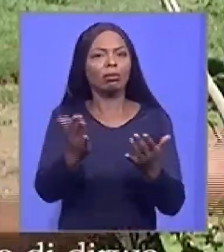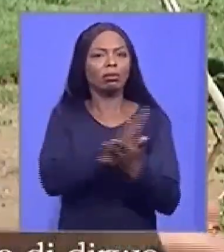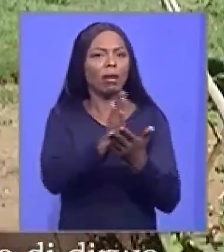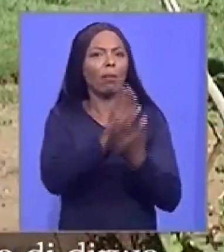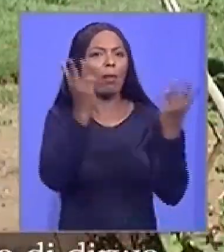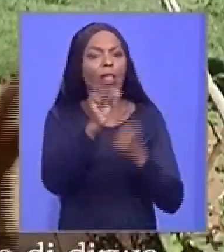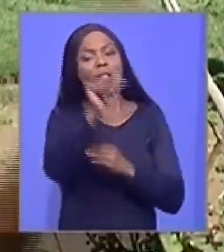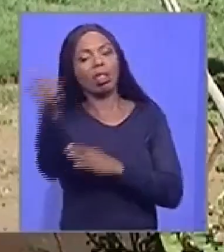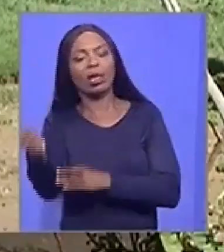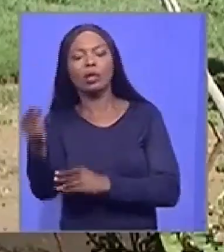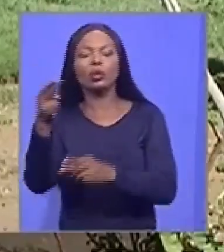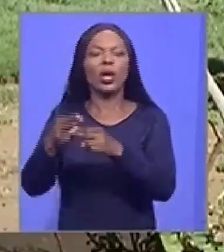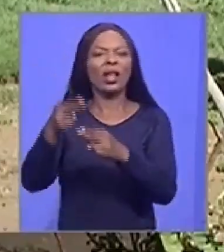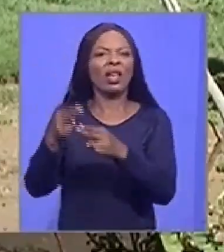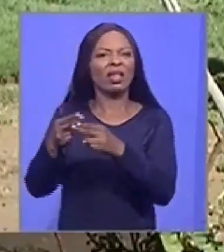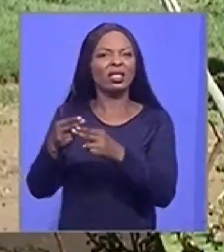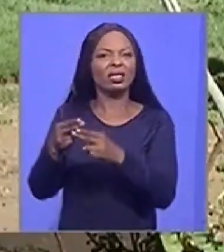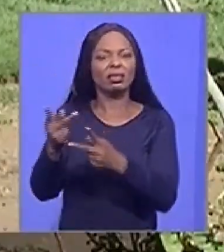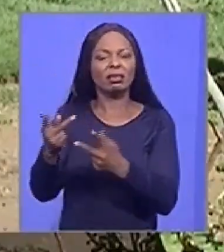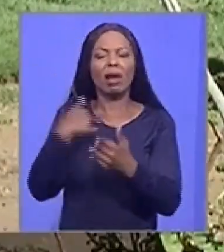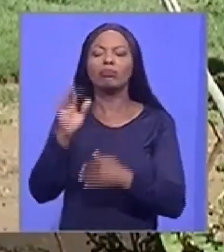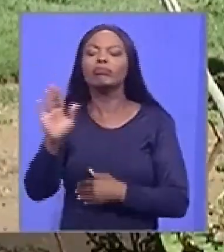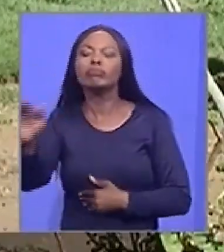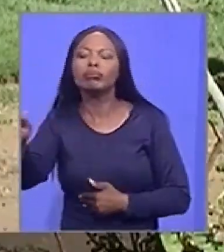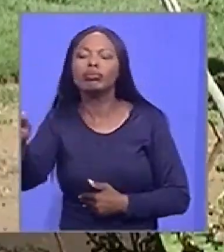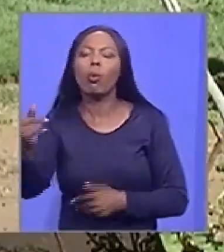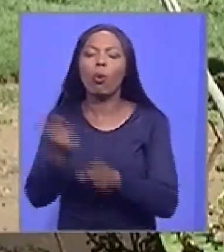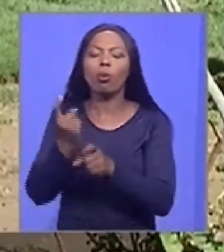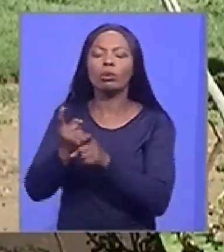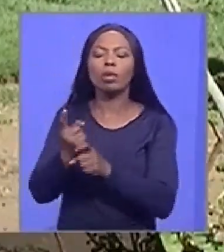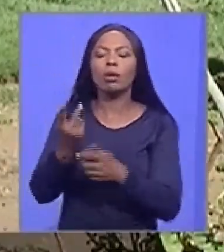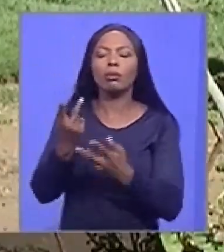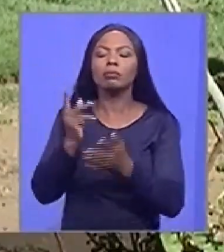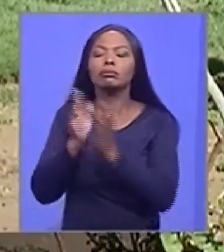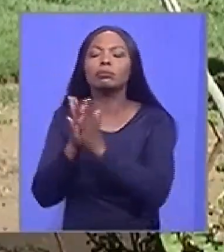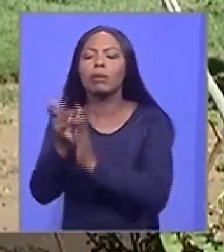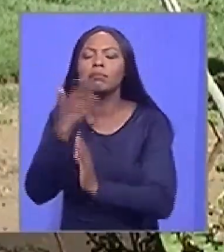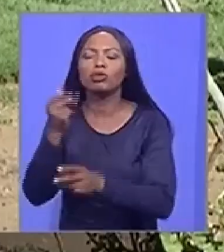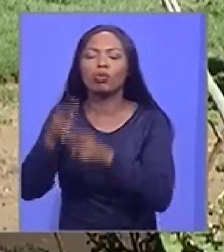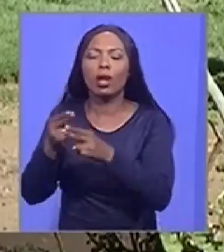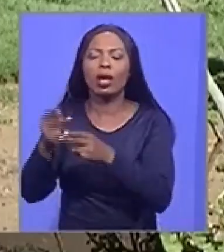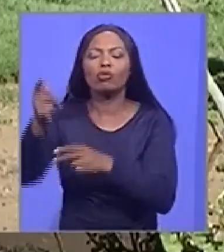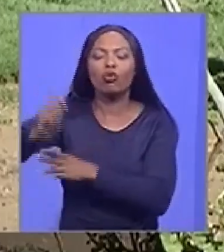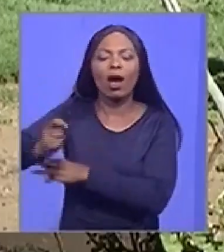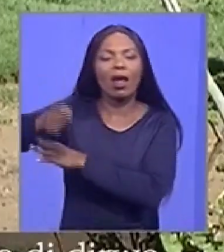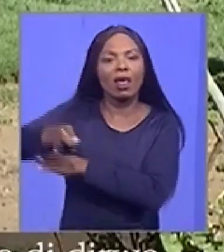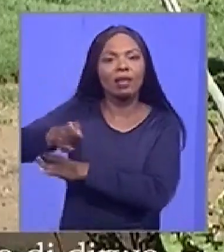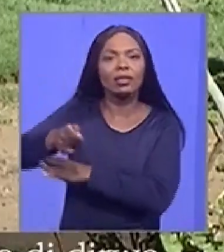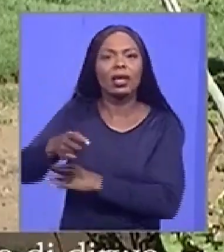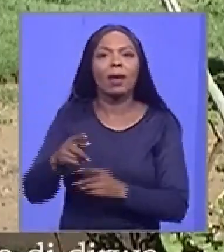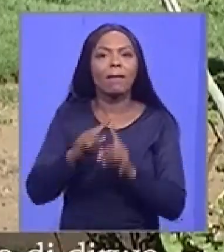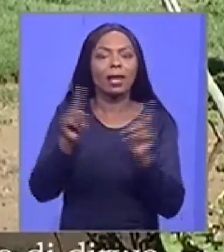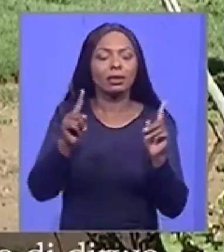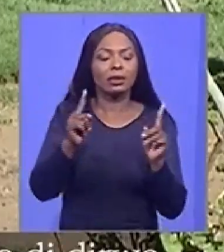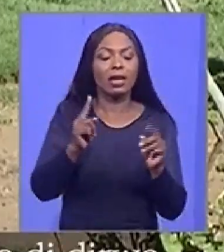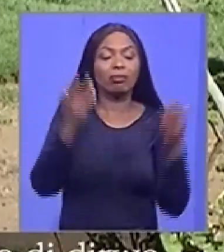my neighbor. She does borrow me her toilet, but it's a problem at night. Obviously I have to use a bucket too. And then